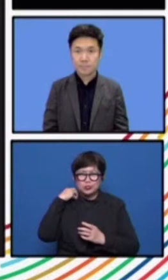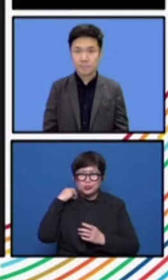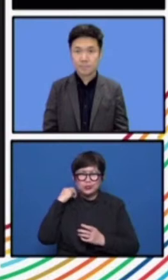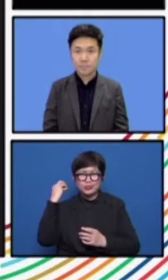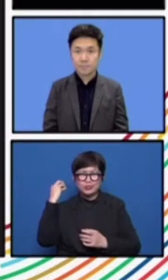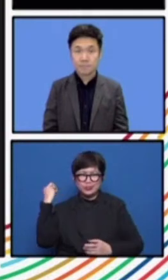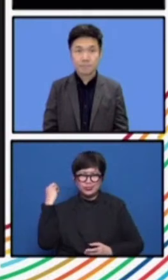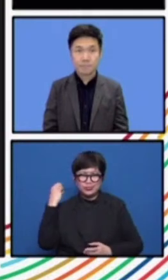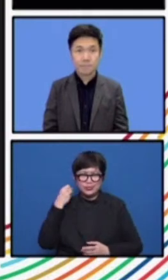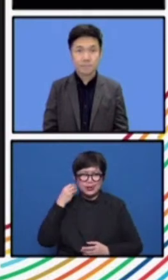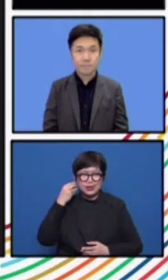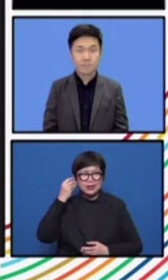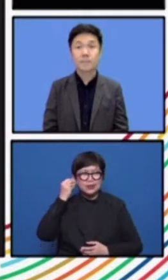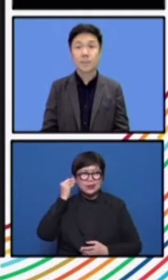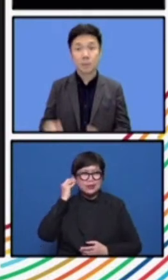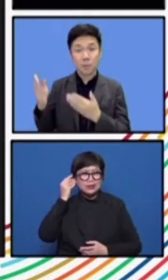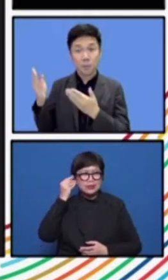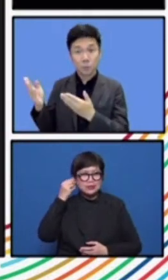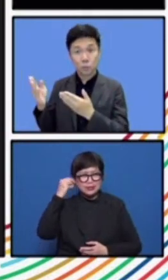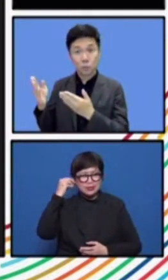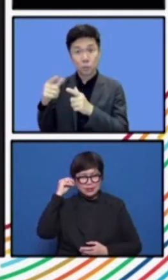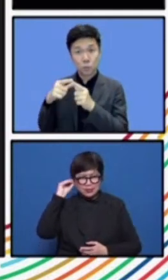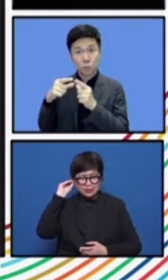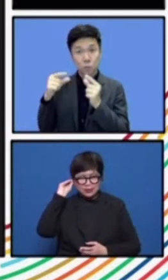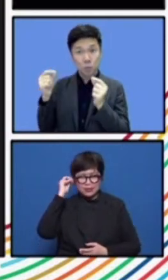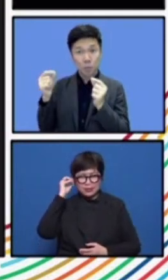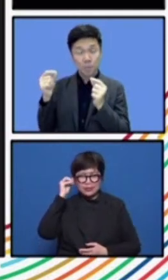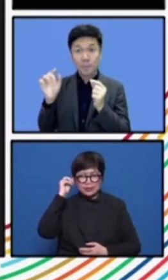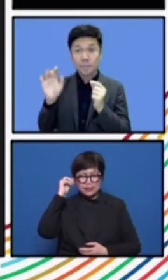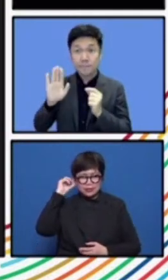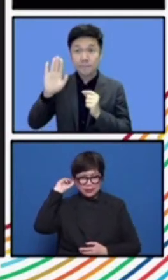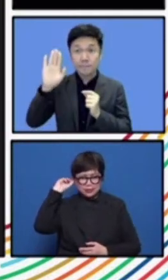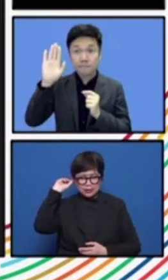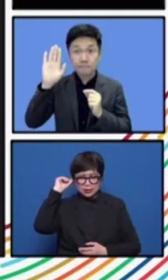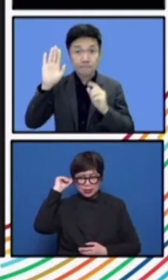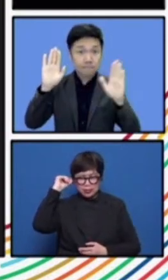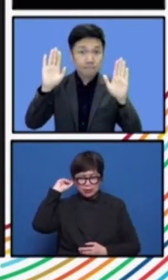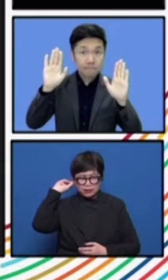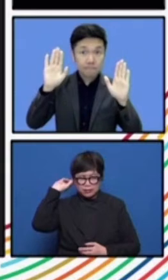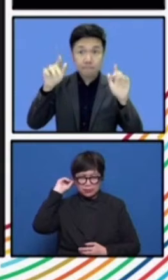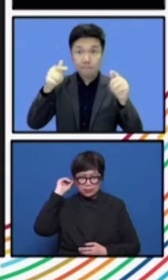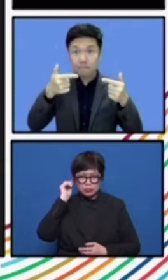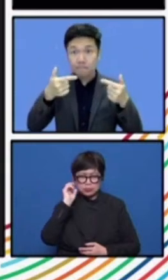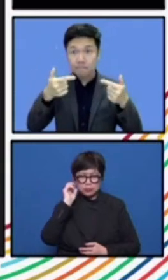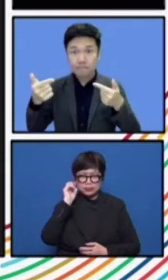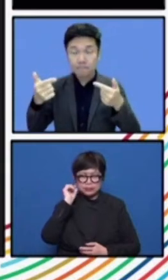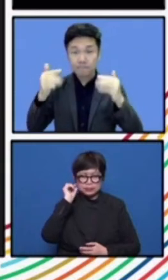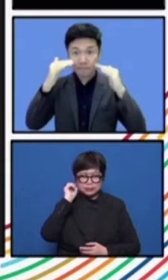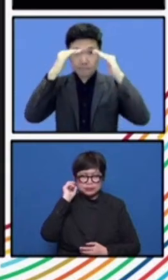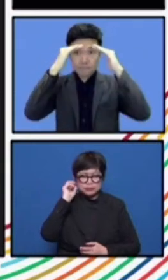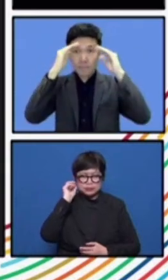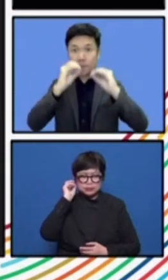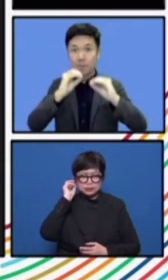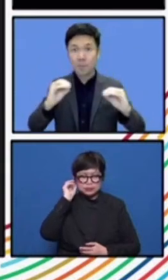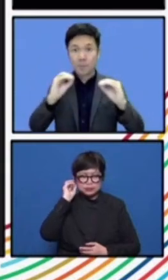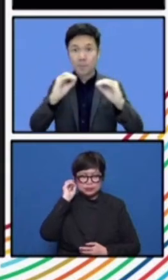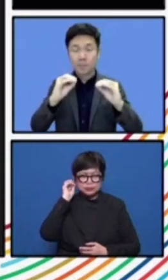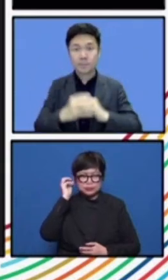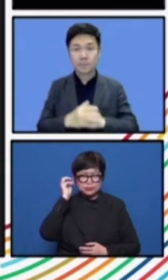in addition to the request from Japan I see no more speakers on the list I would like to thank the